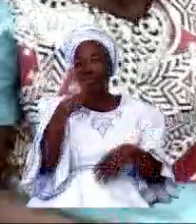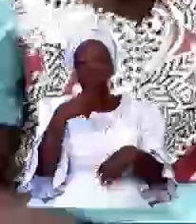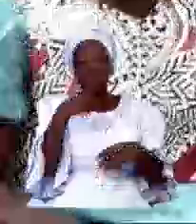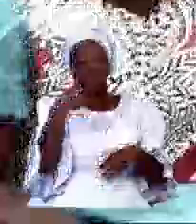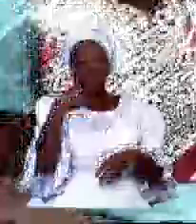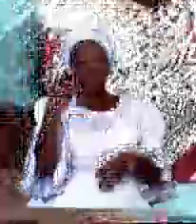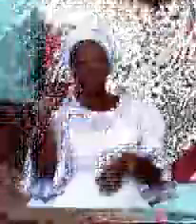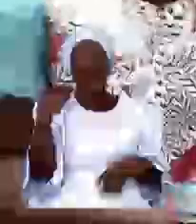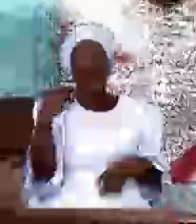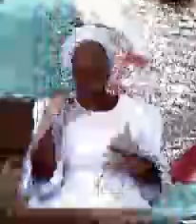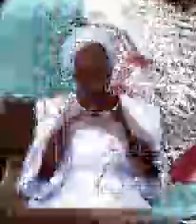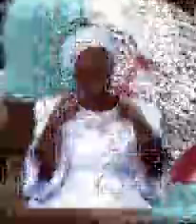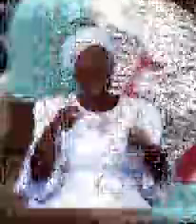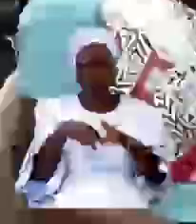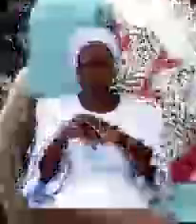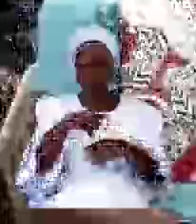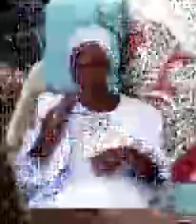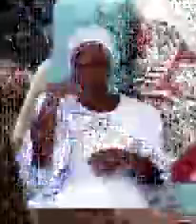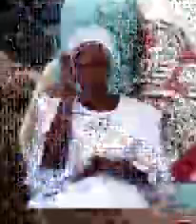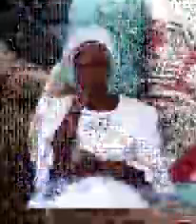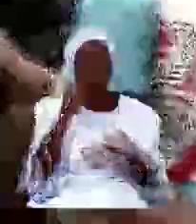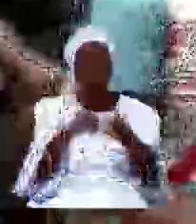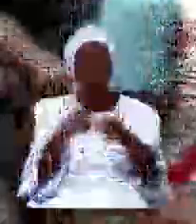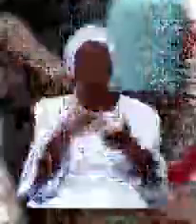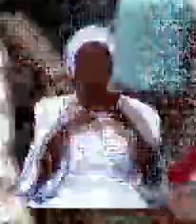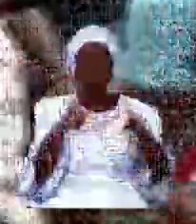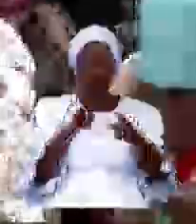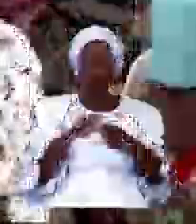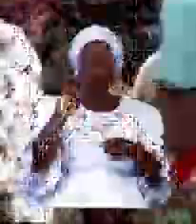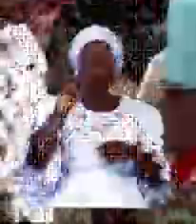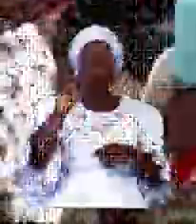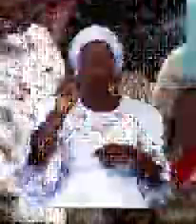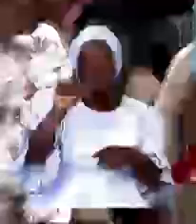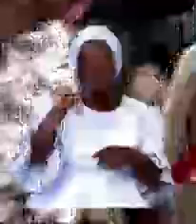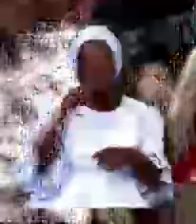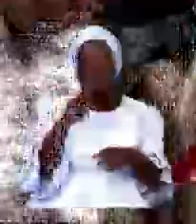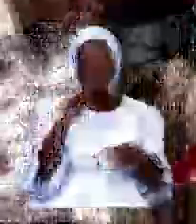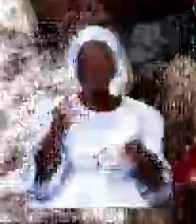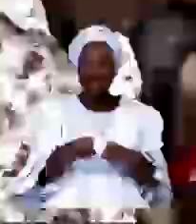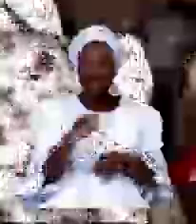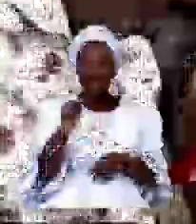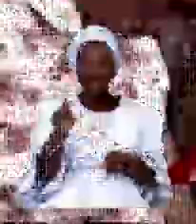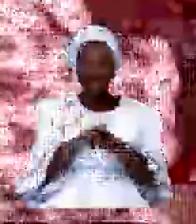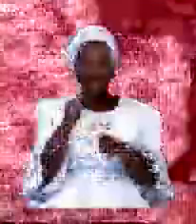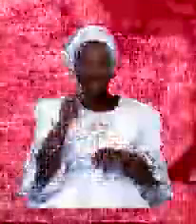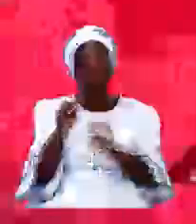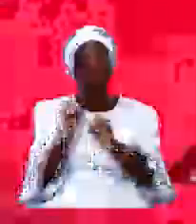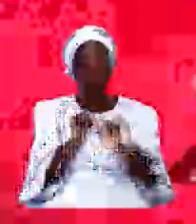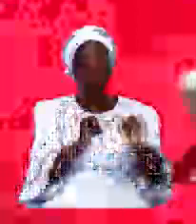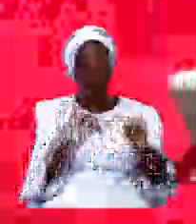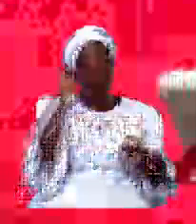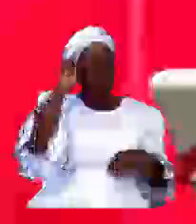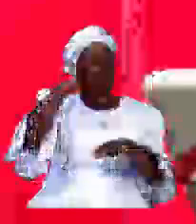angel's food." It happened in the wilderness. It happened to Elijah as an individual. He